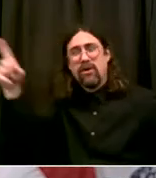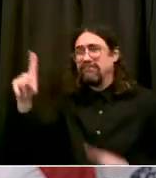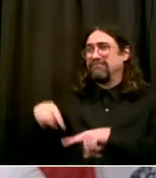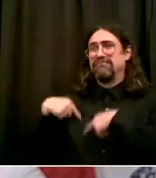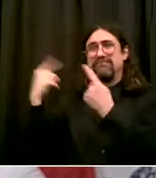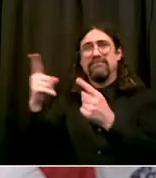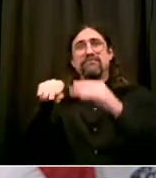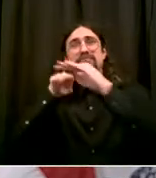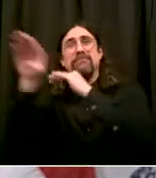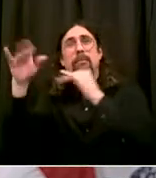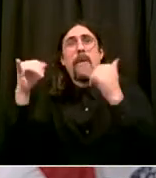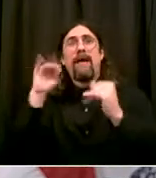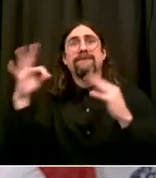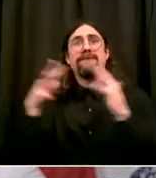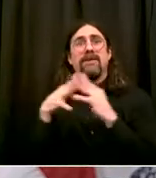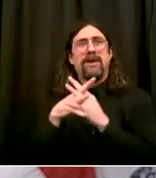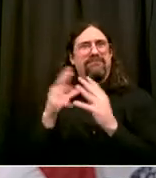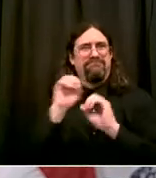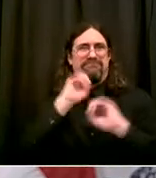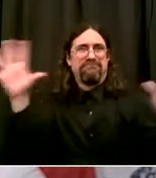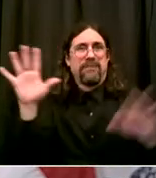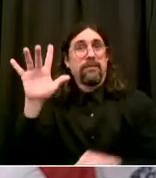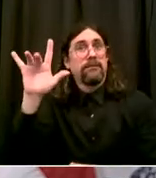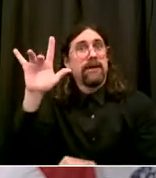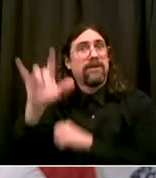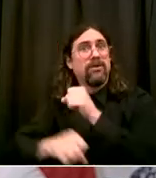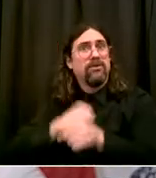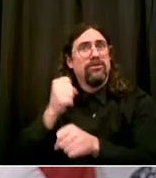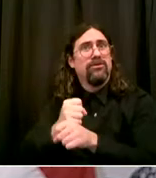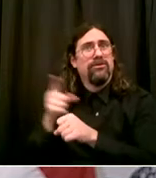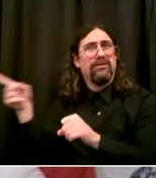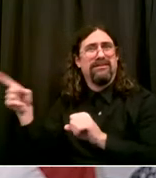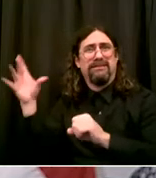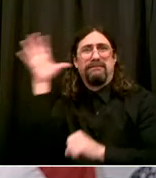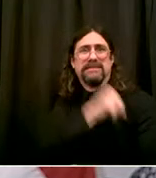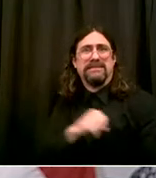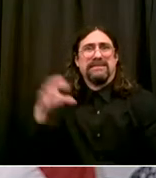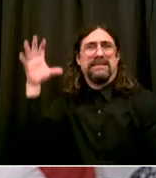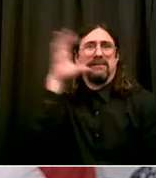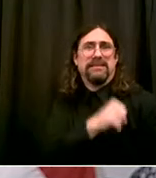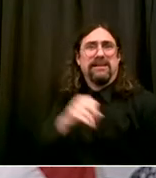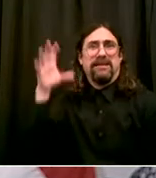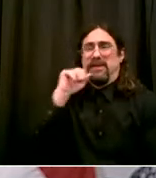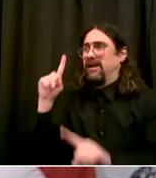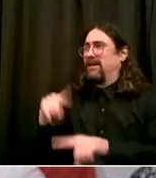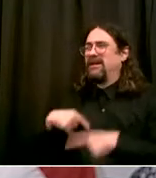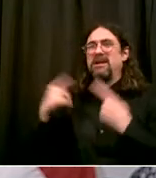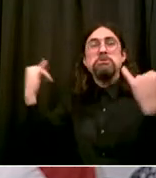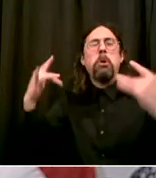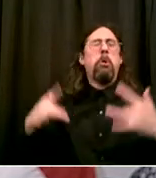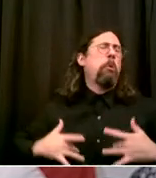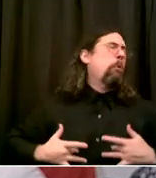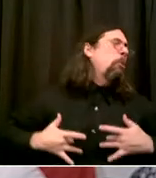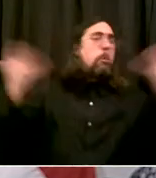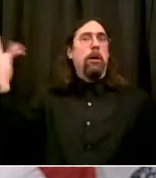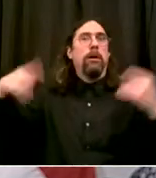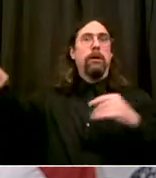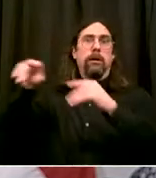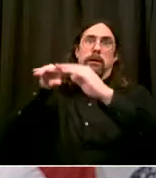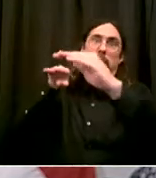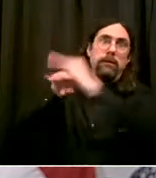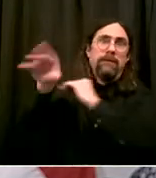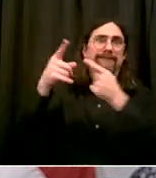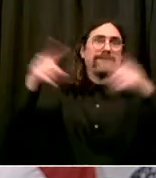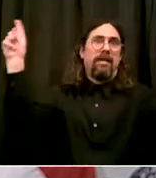very, very extensive vaccination. Now, we want to make that, again, happen very aggressively. But I think we gotta